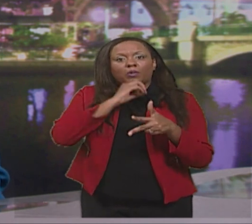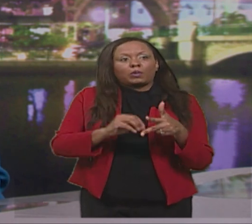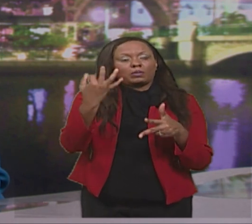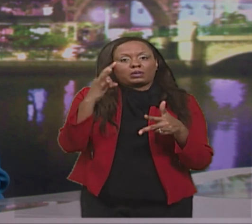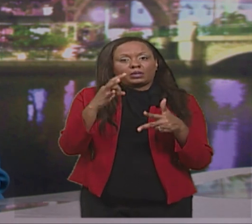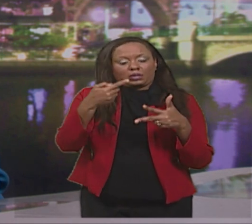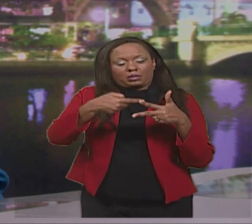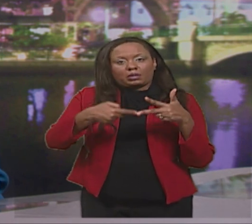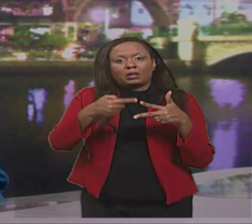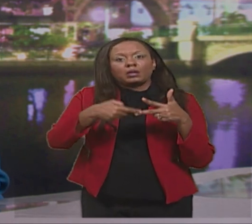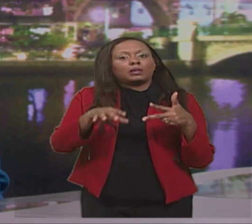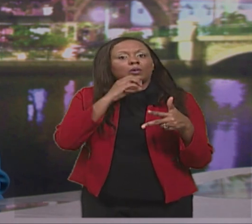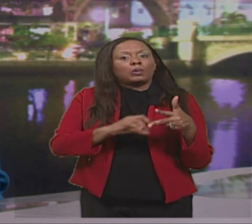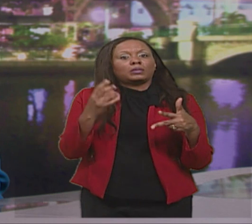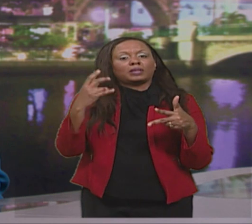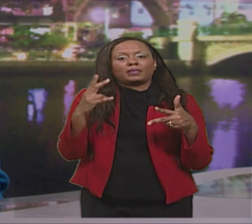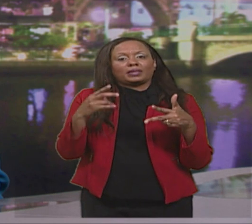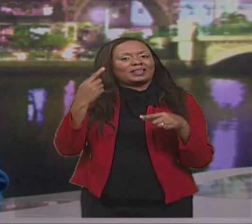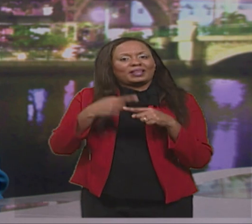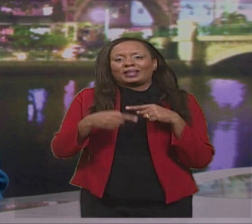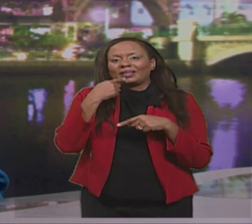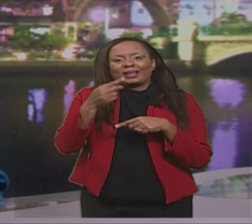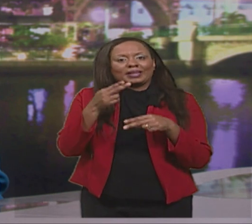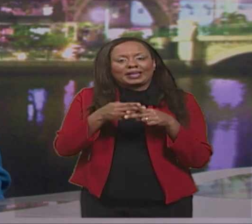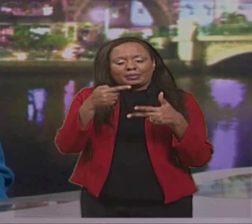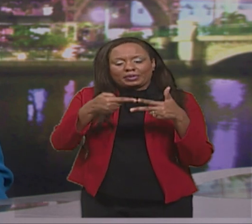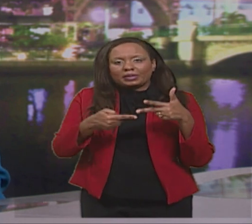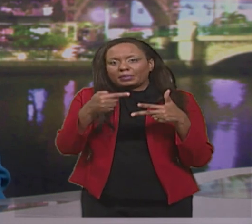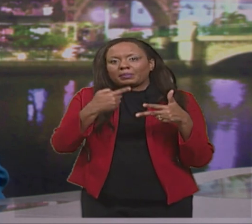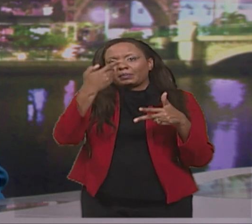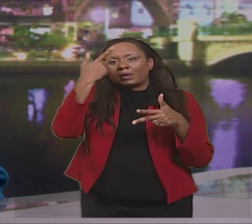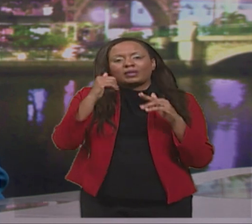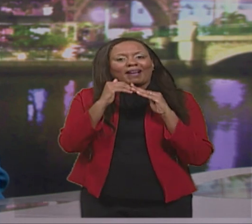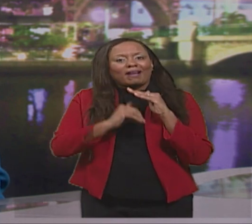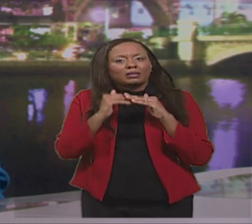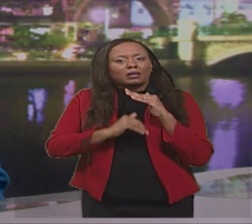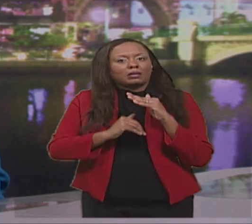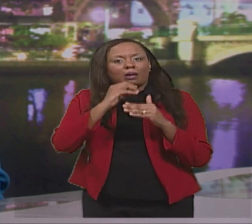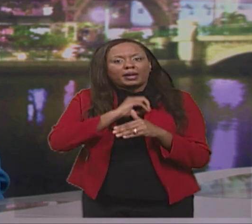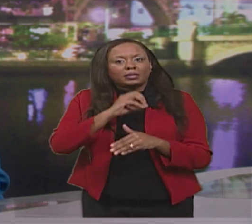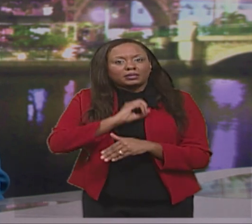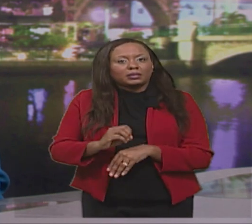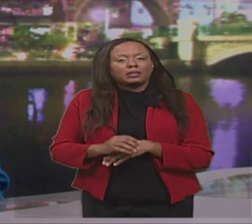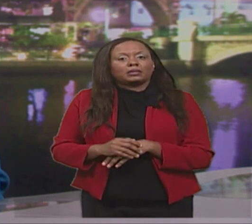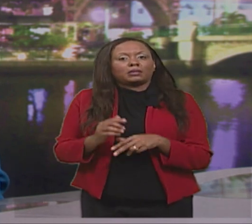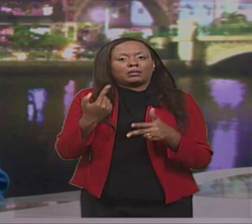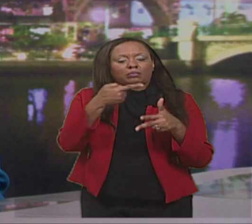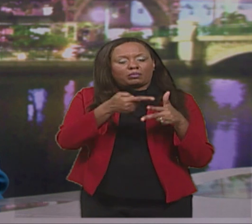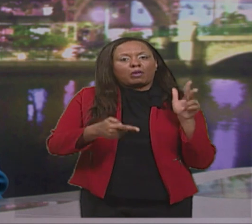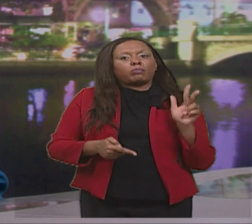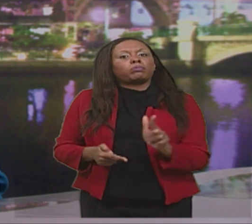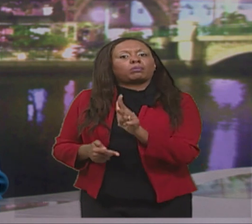19, and 2 17-year-olds who cannot be named for legal reasons, appeared in court yesterday and are expected to go on trial